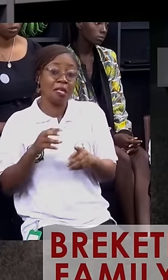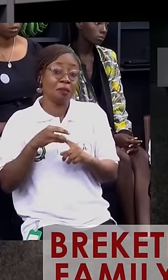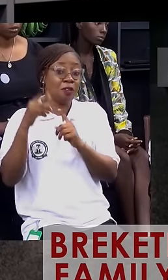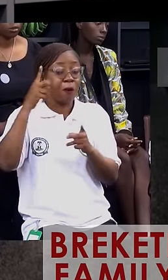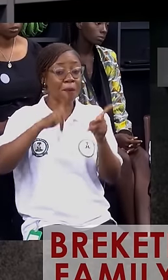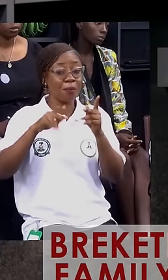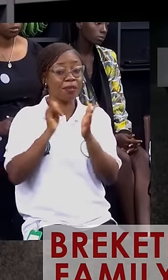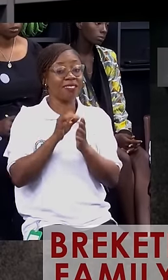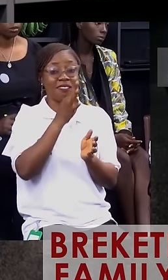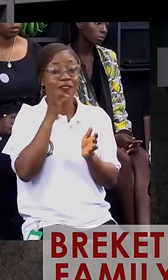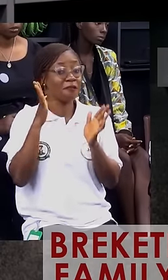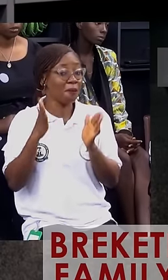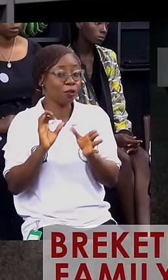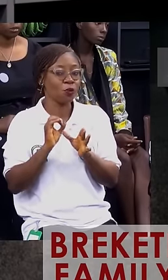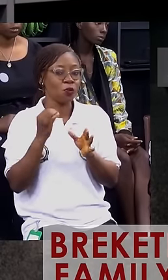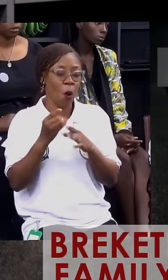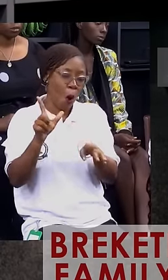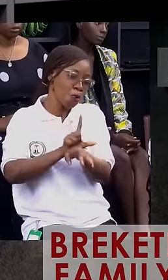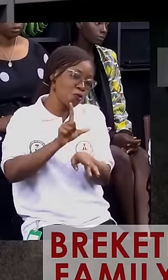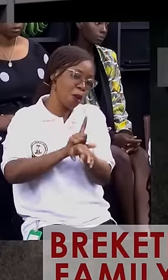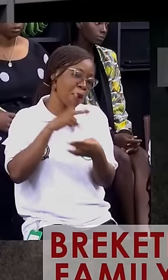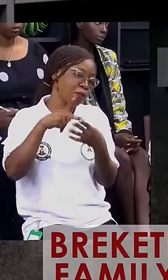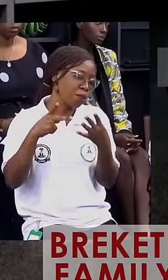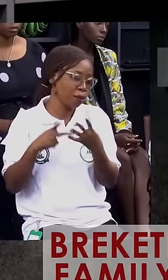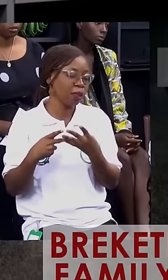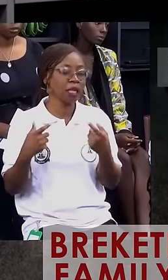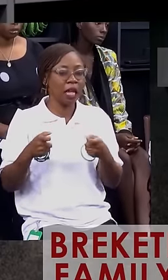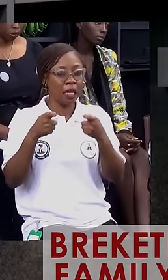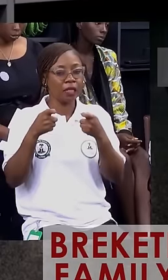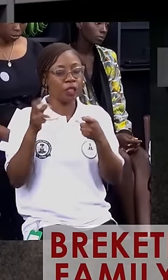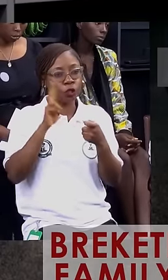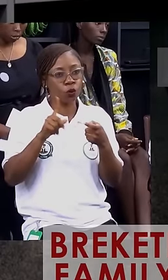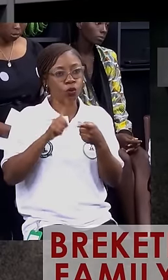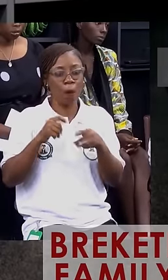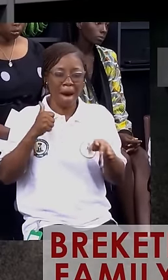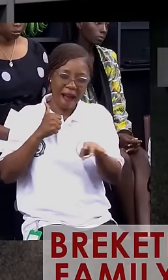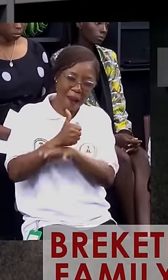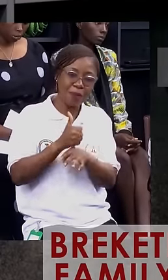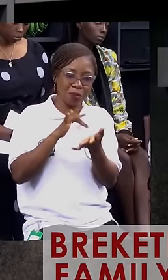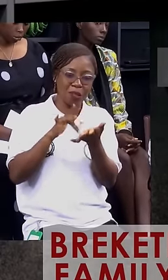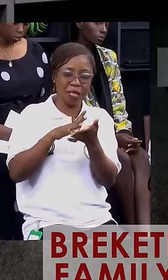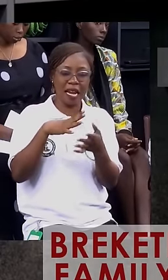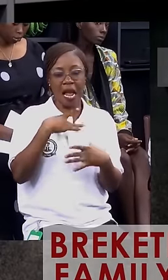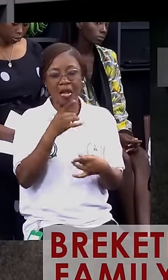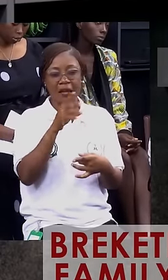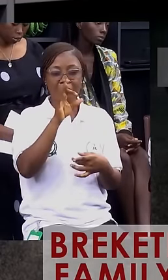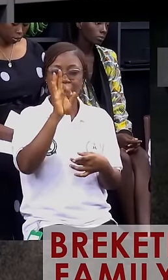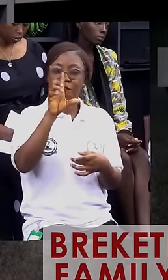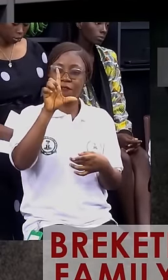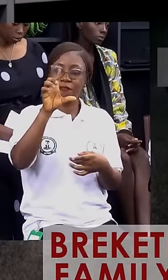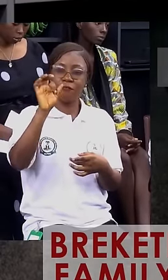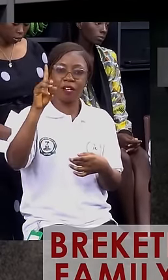who are farmers or the laboring public, they used to abuse medications like Feldene